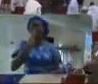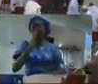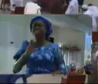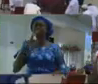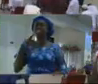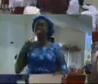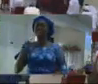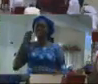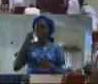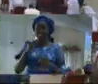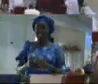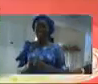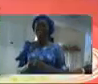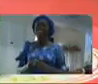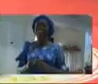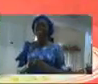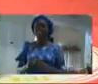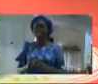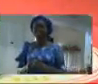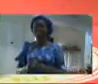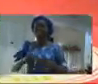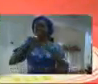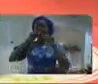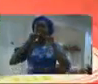Blessed be your name.